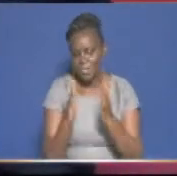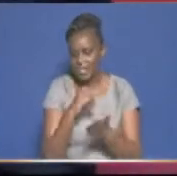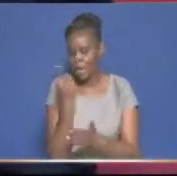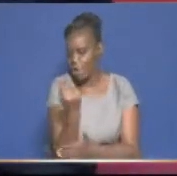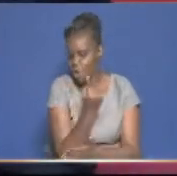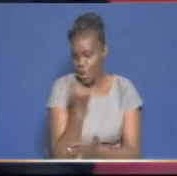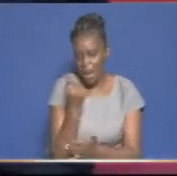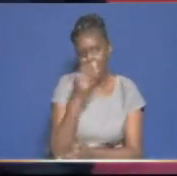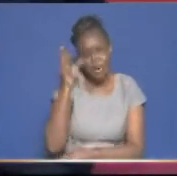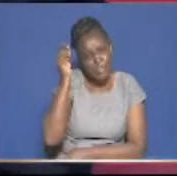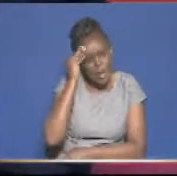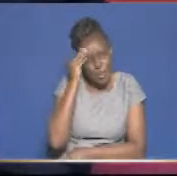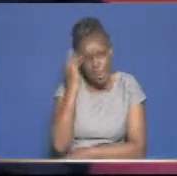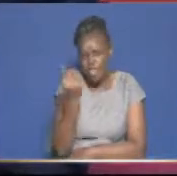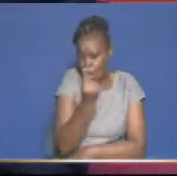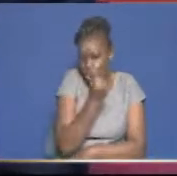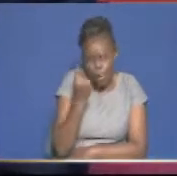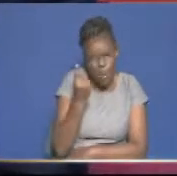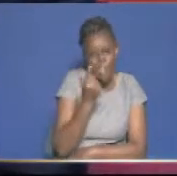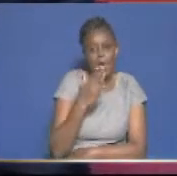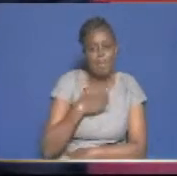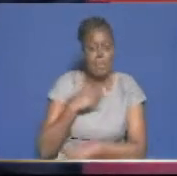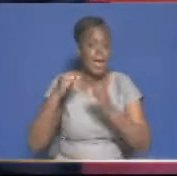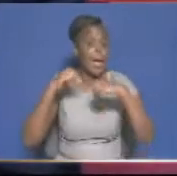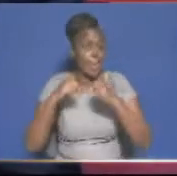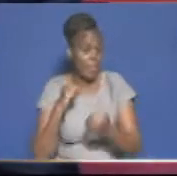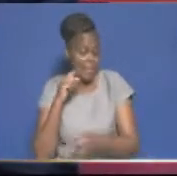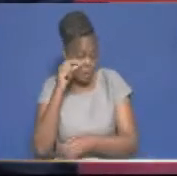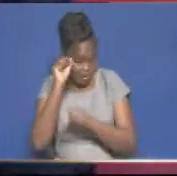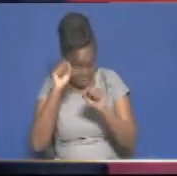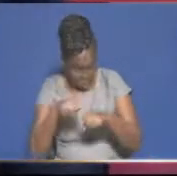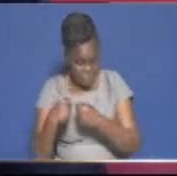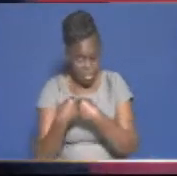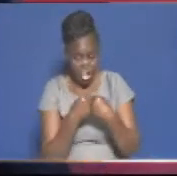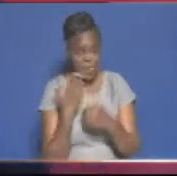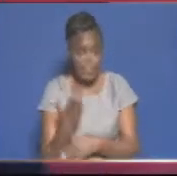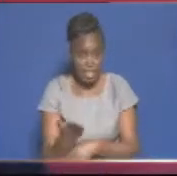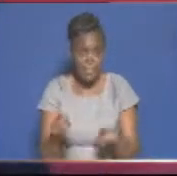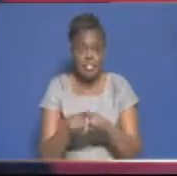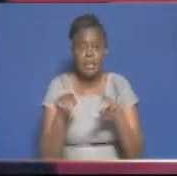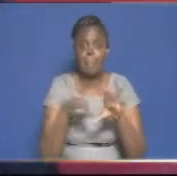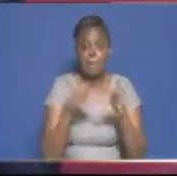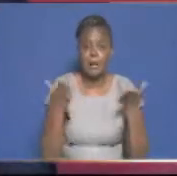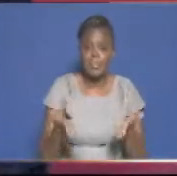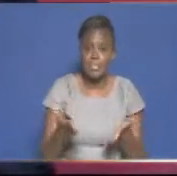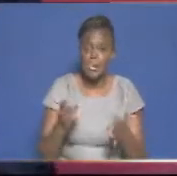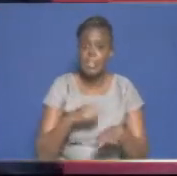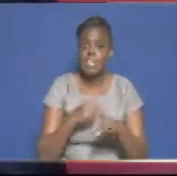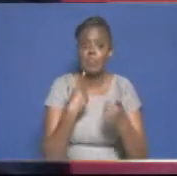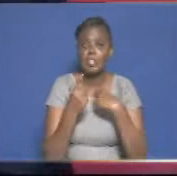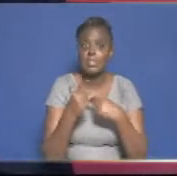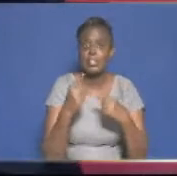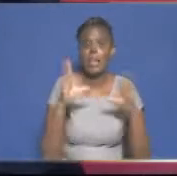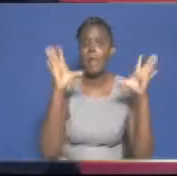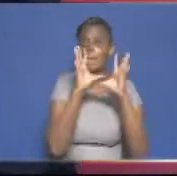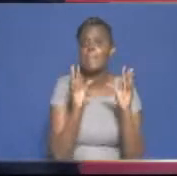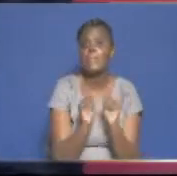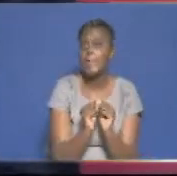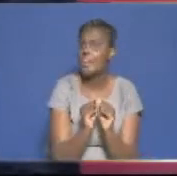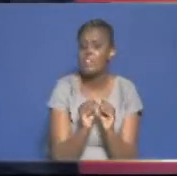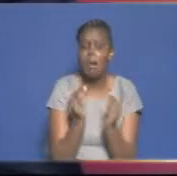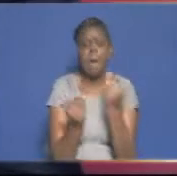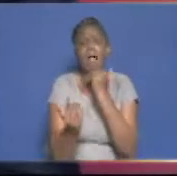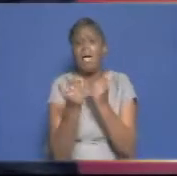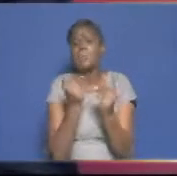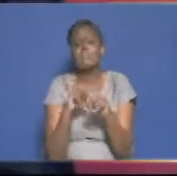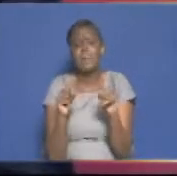about academic qualification, Mr. Speaker. I do agree. Yes, it's been a challenge. Even members here, when you were discussing about the budget, they were asking.